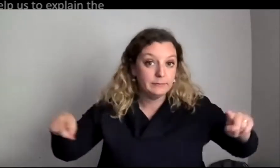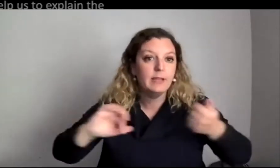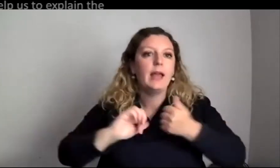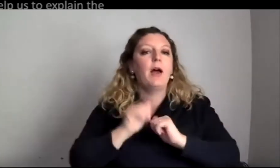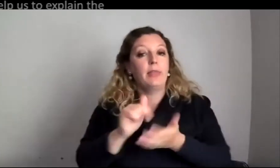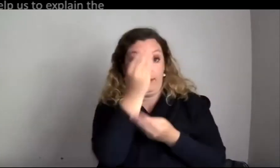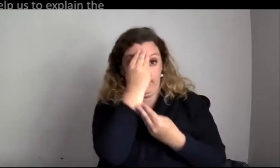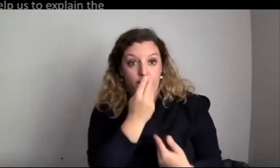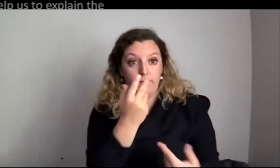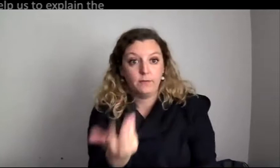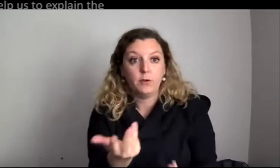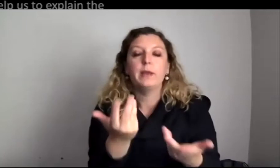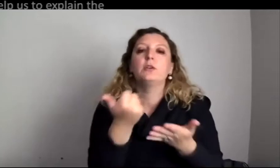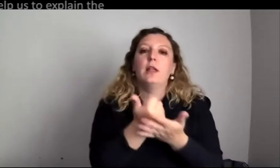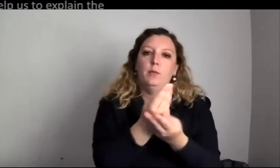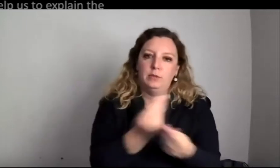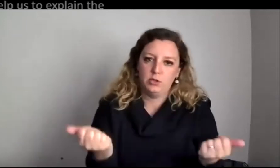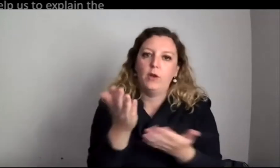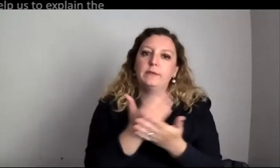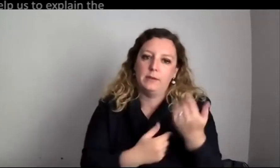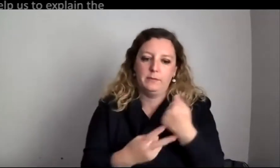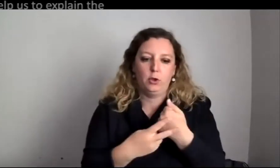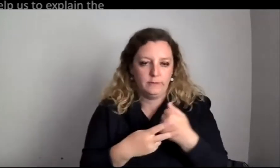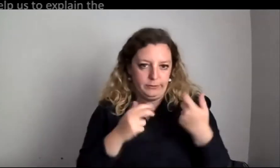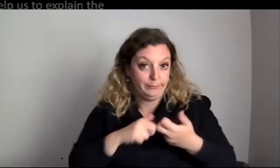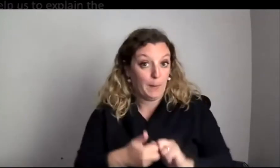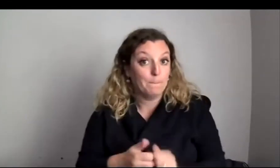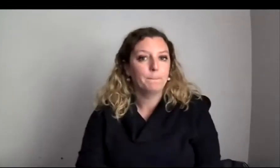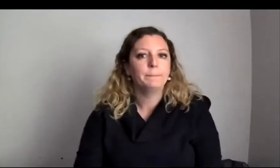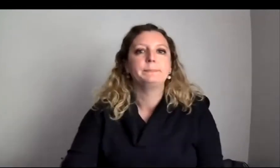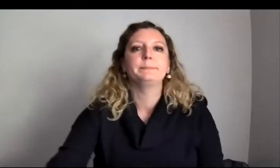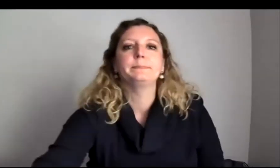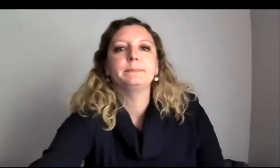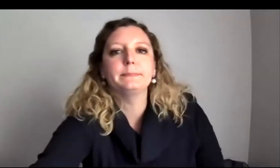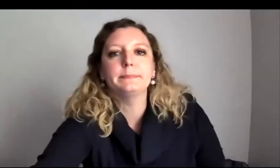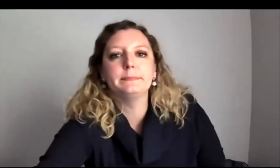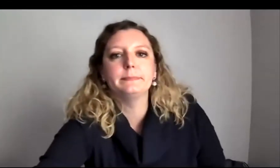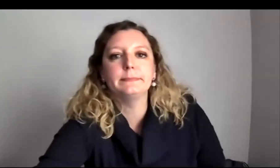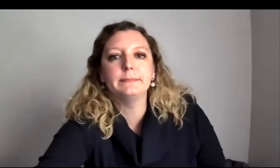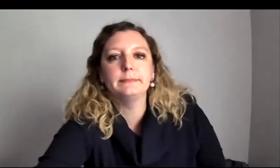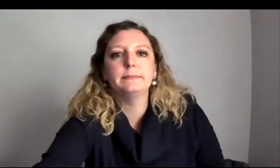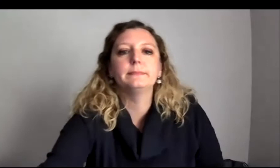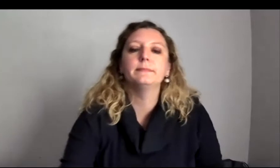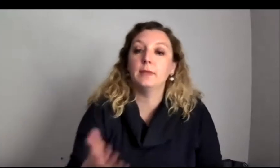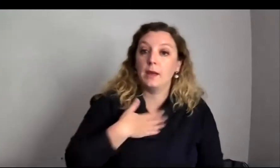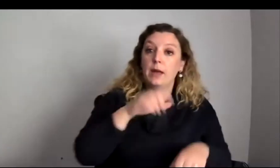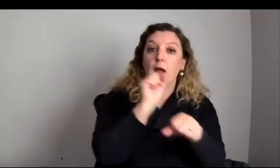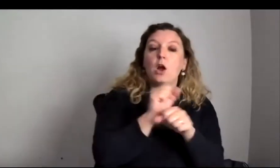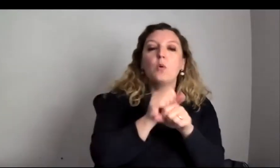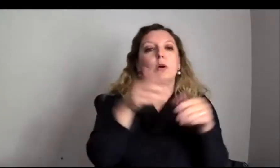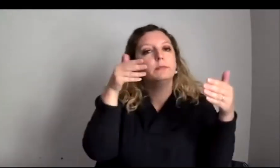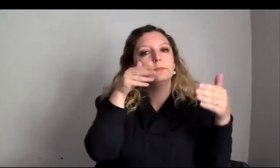information to help solve some of these conservation problems. So as I've said, my work concentrates